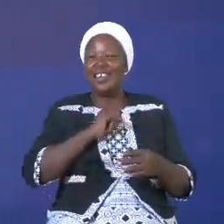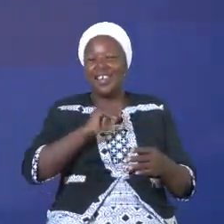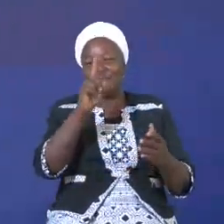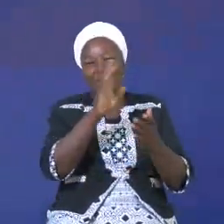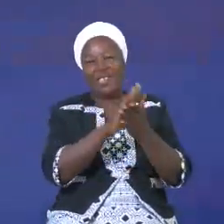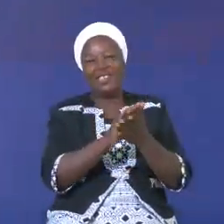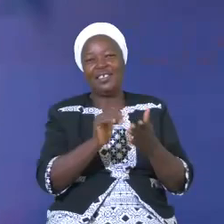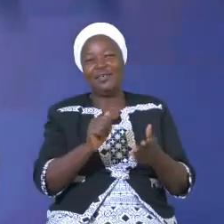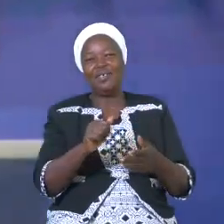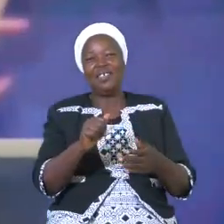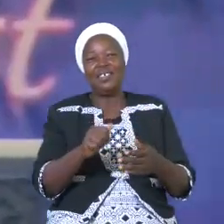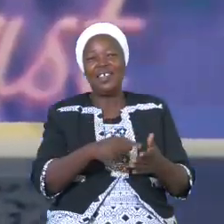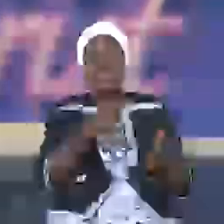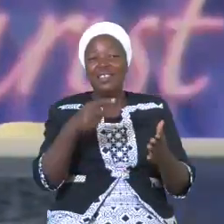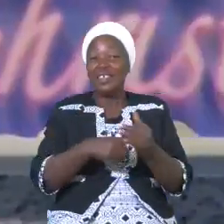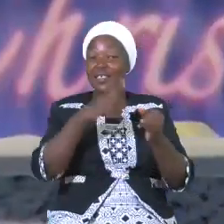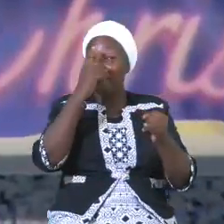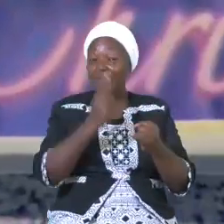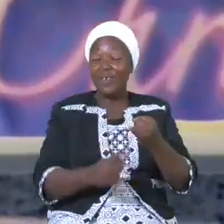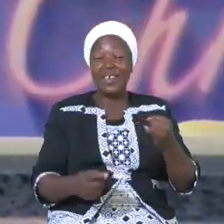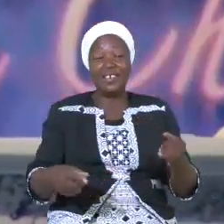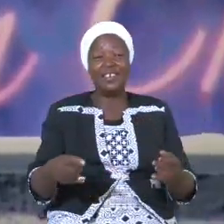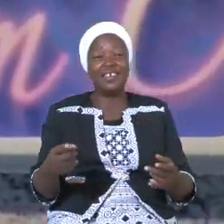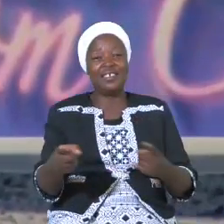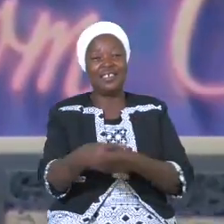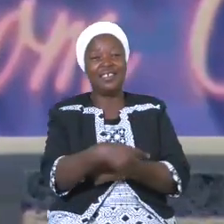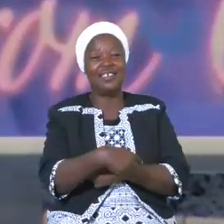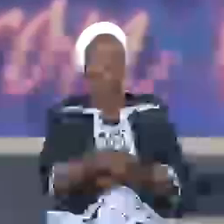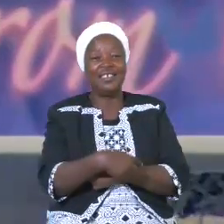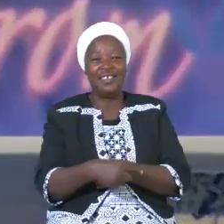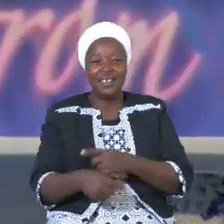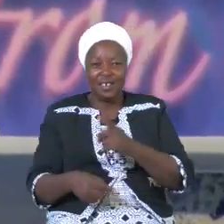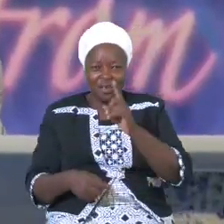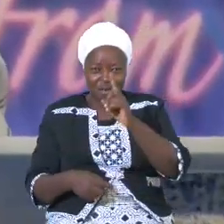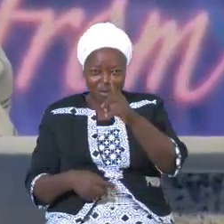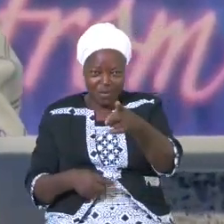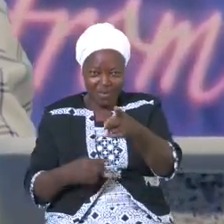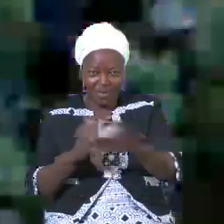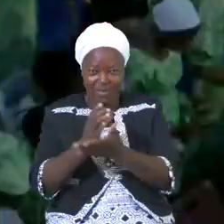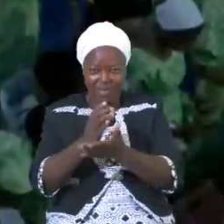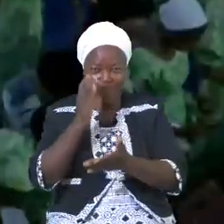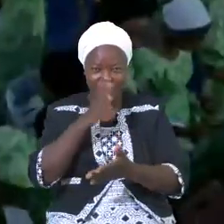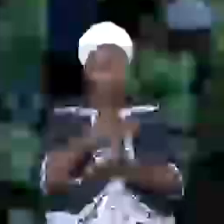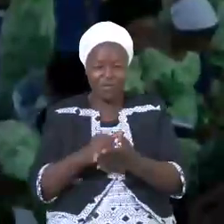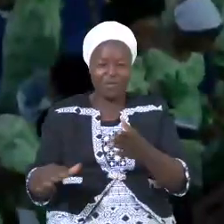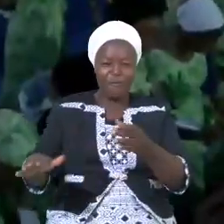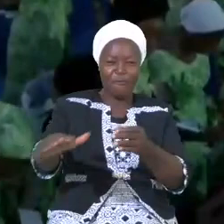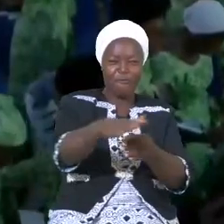this final day your cup will run over